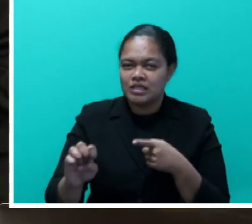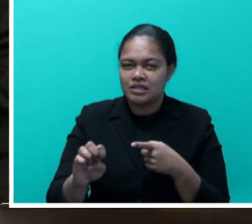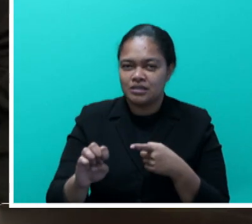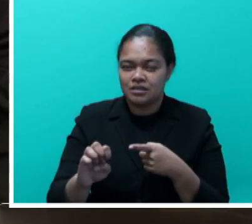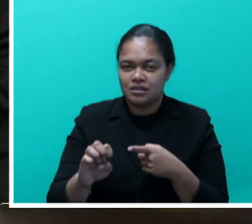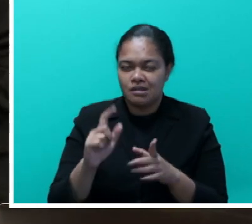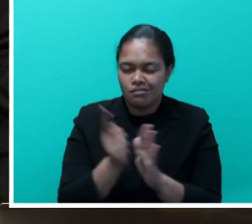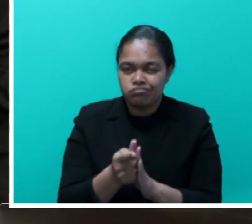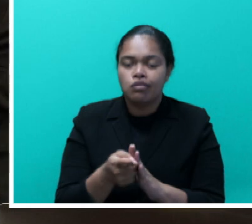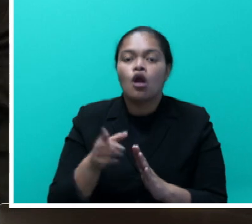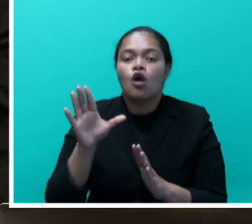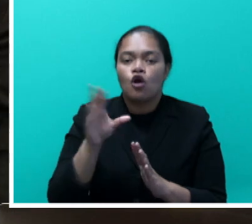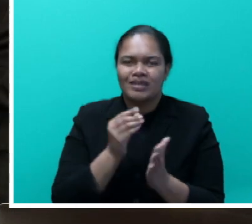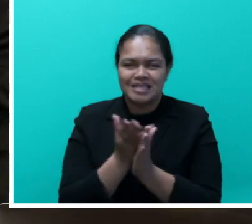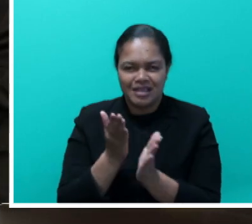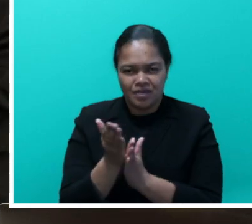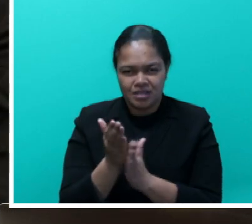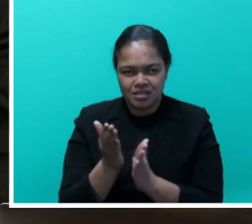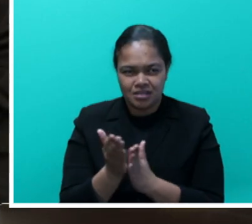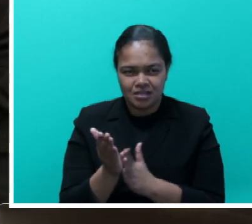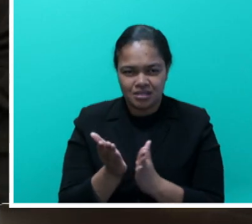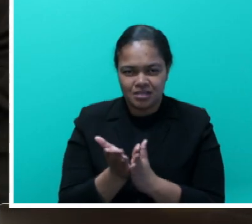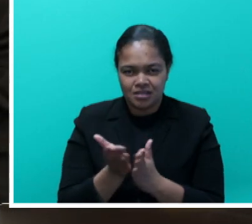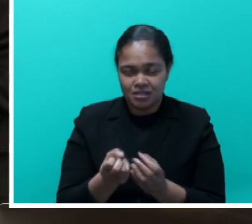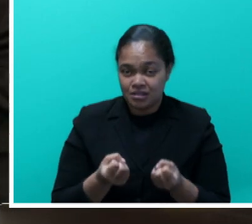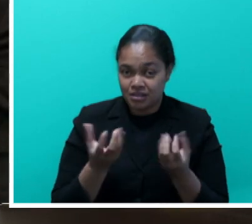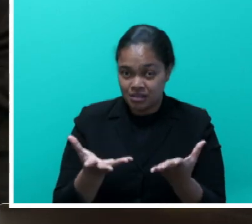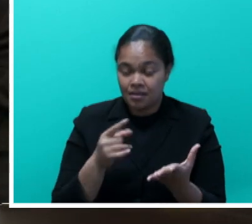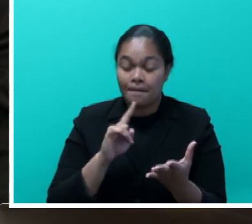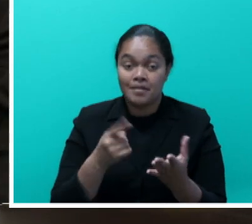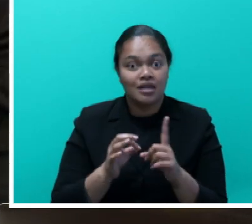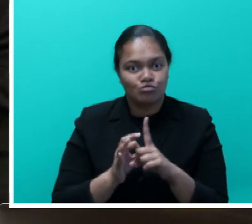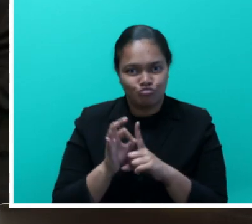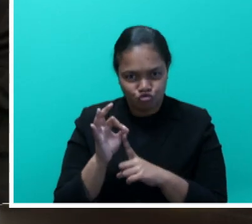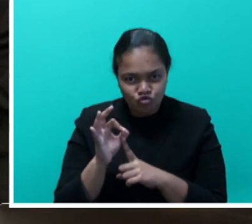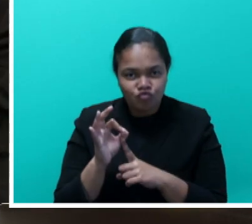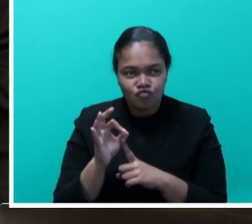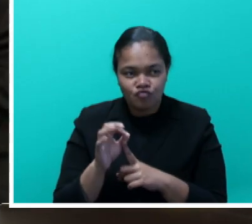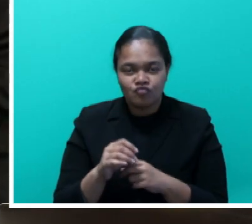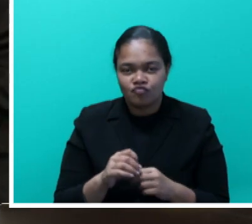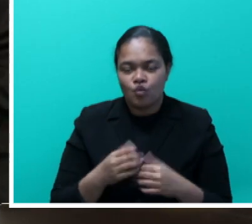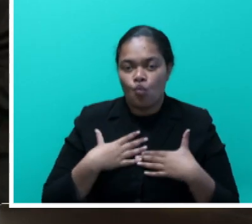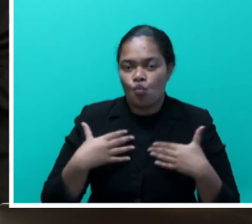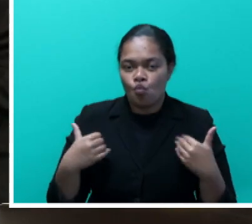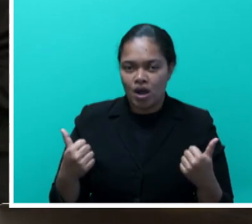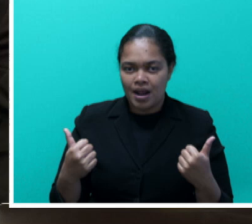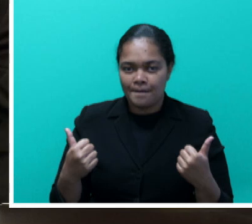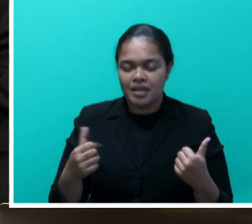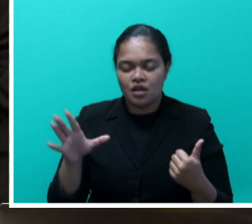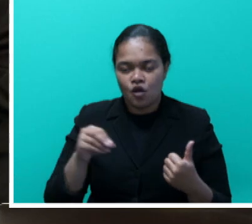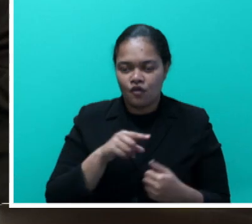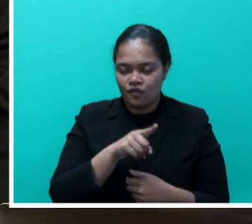effectiveness of its service delivery, but to improve the overall well-being of the